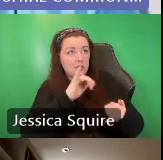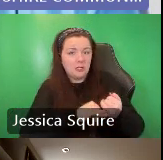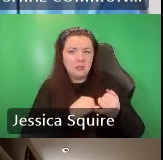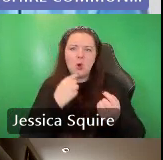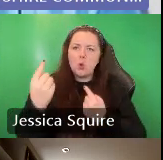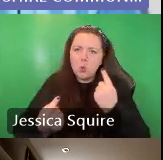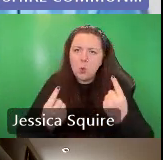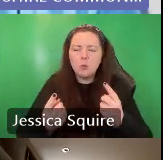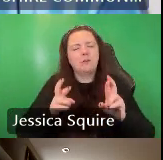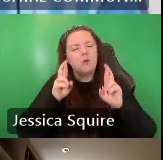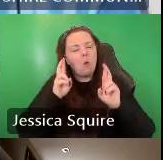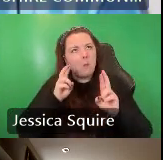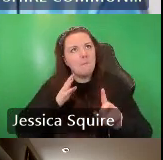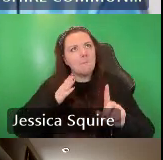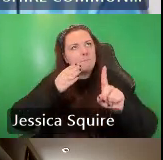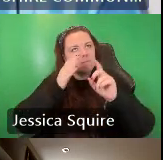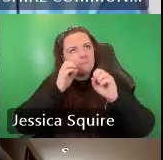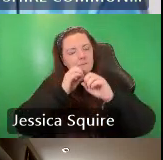up.